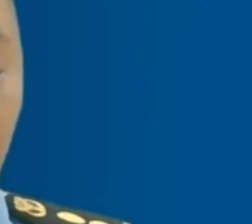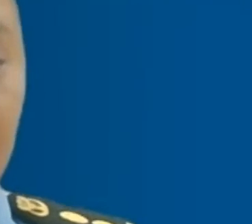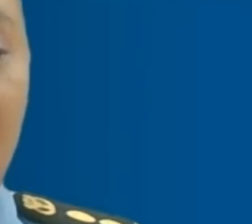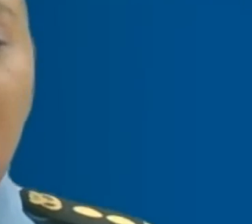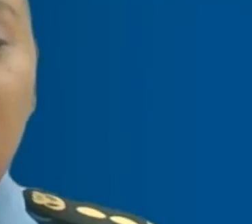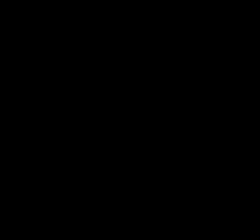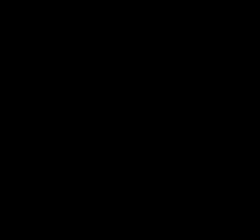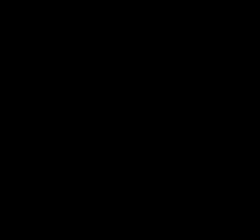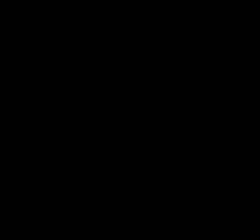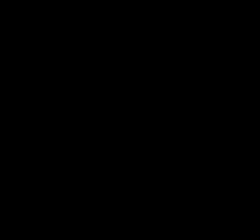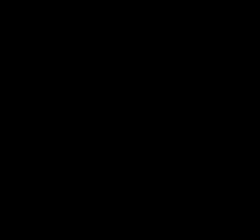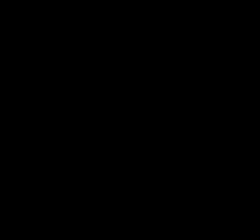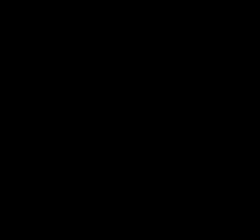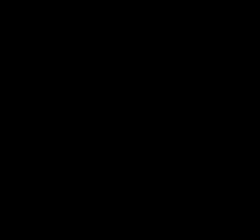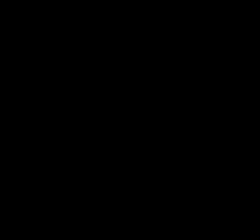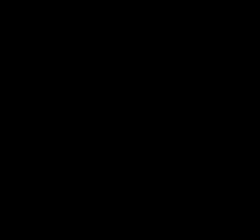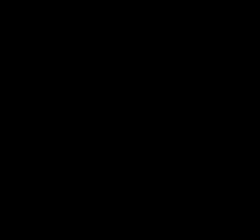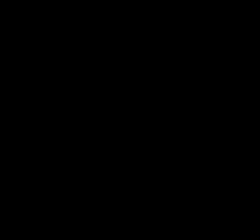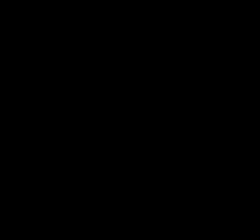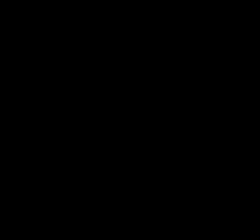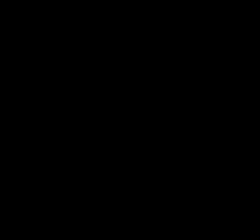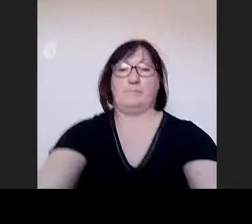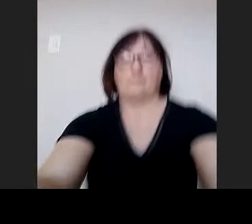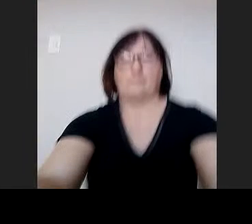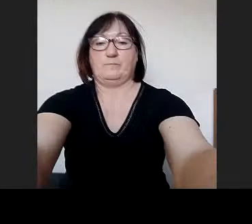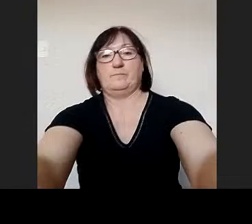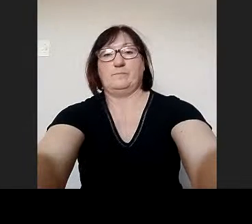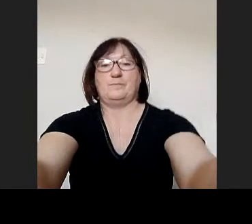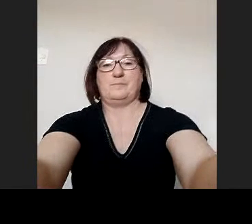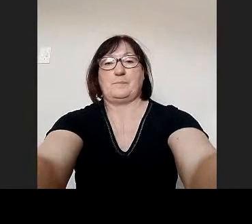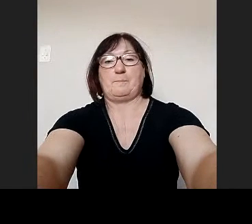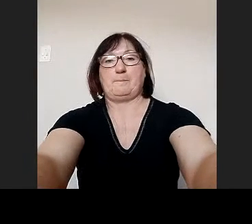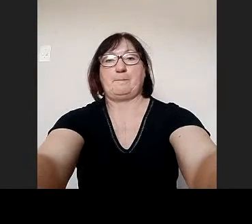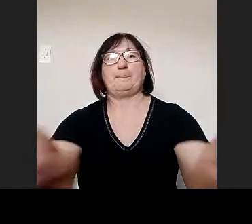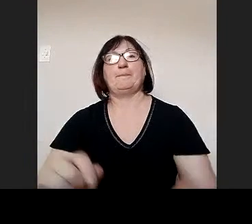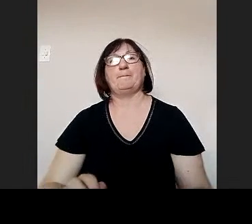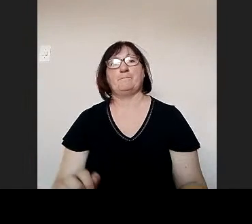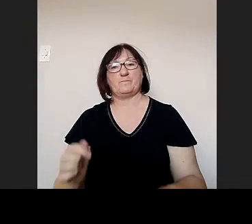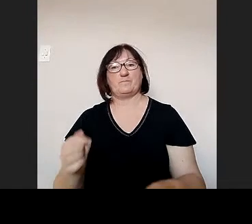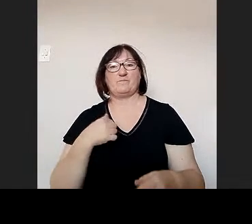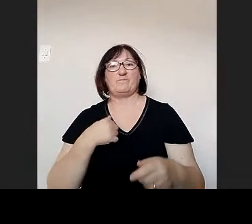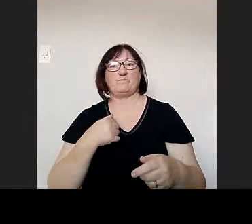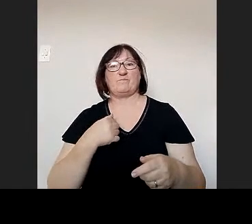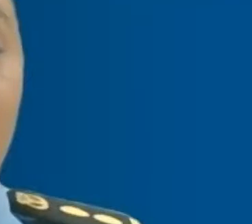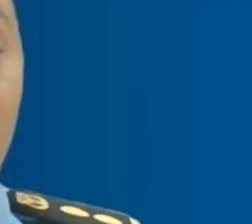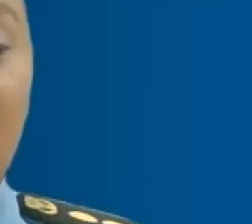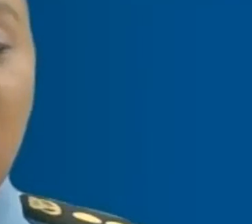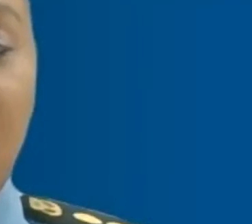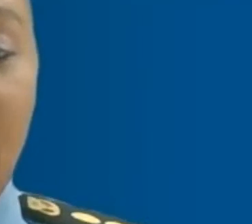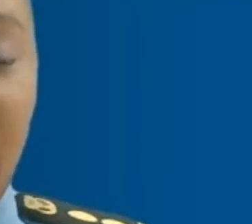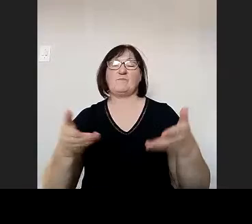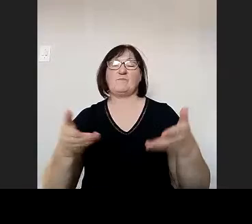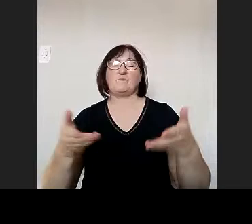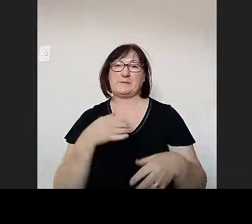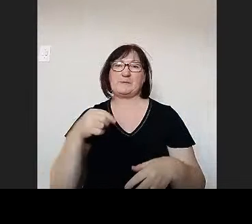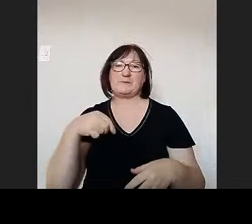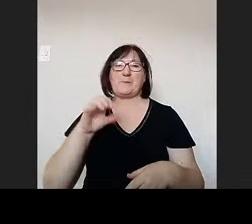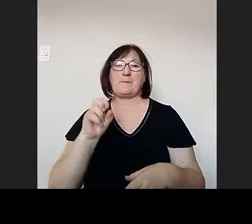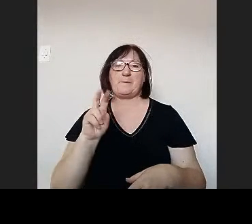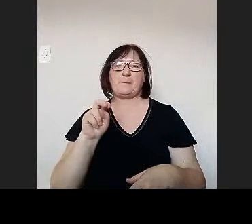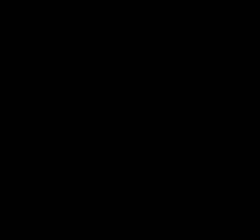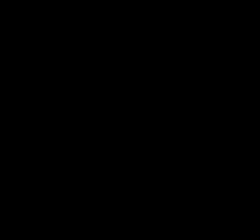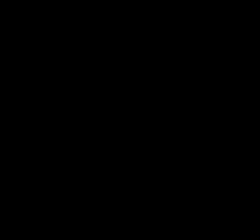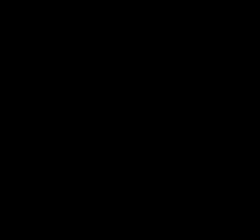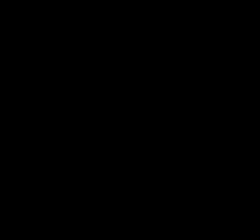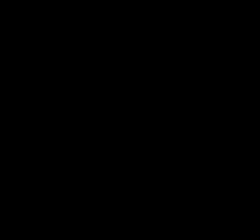International Airport. So without further ado, I would like to welcome Mrs. Penny Bologo so that she may be able to welcome